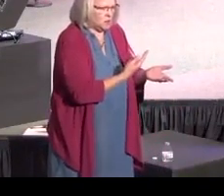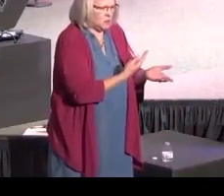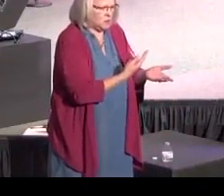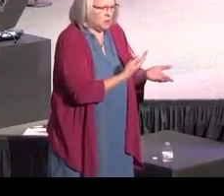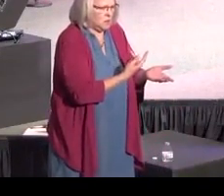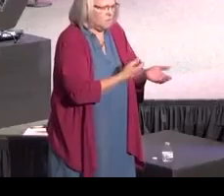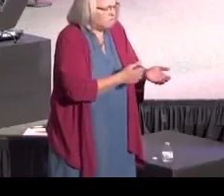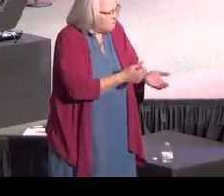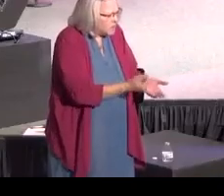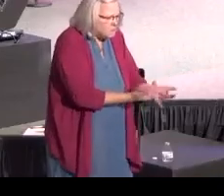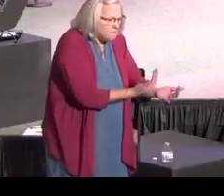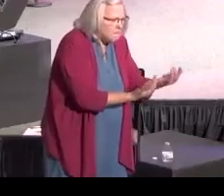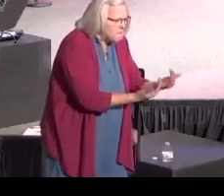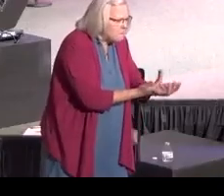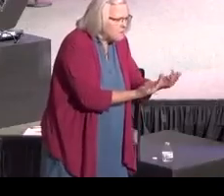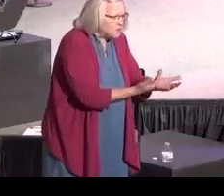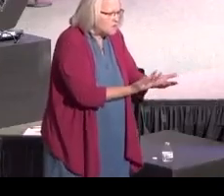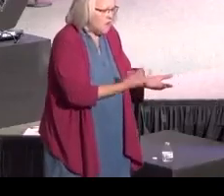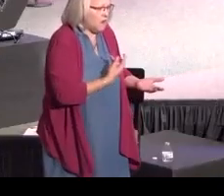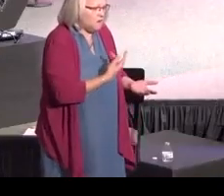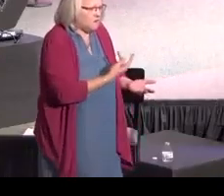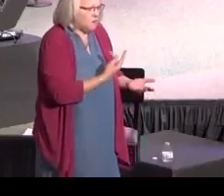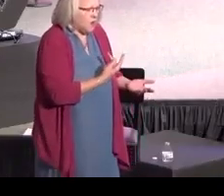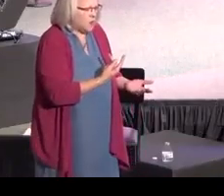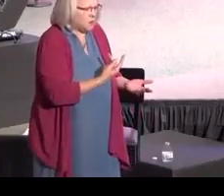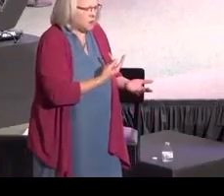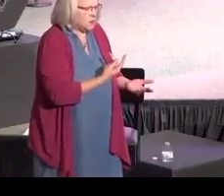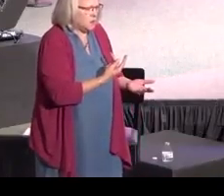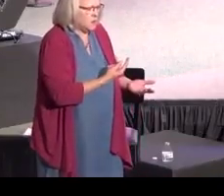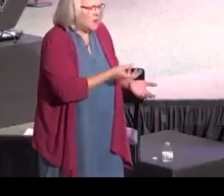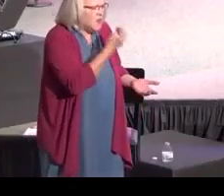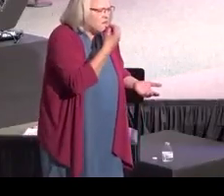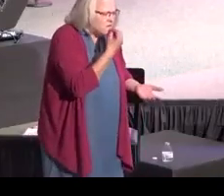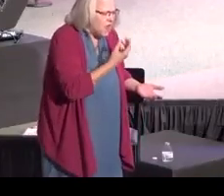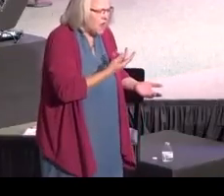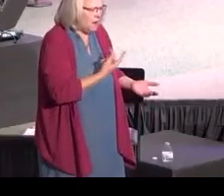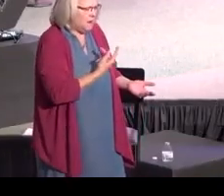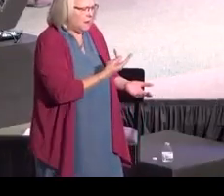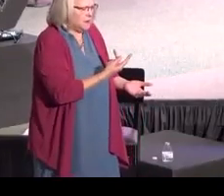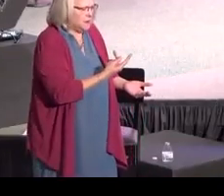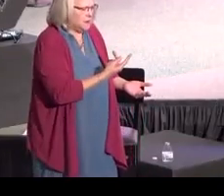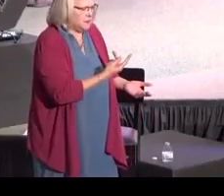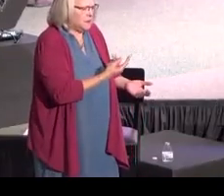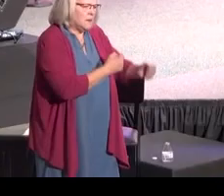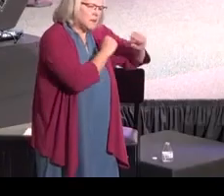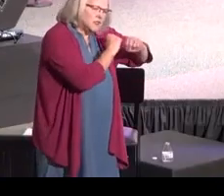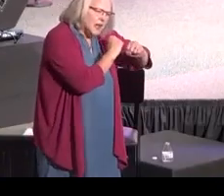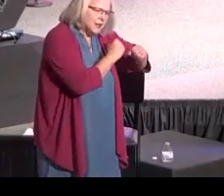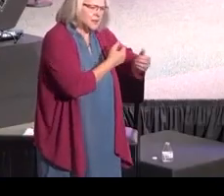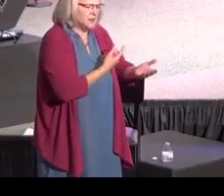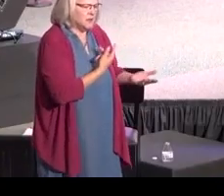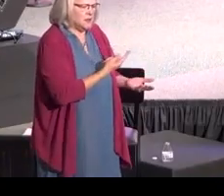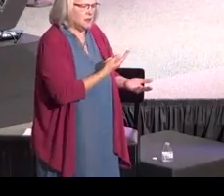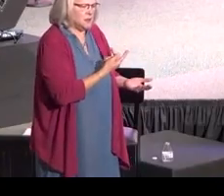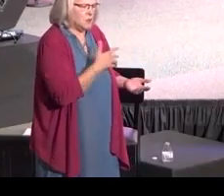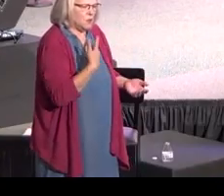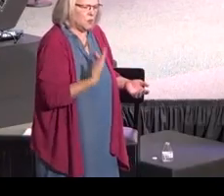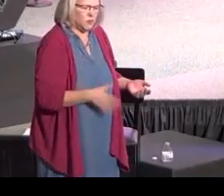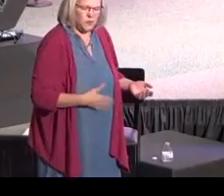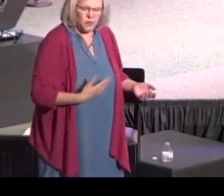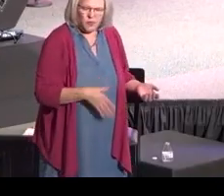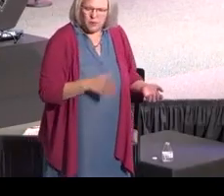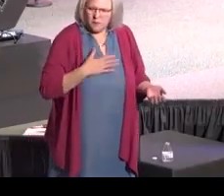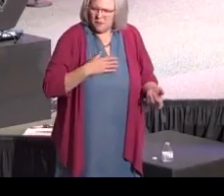islanders. You know what I'm saying? I want some of these islanders in my life. I want something in a